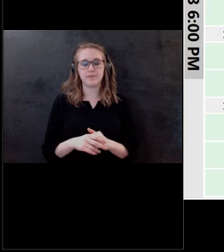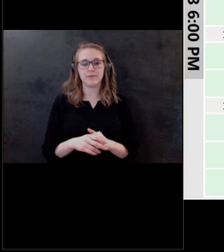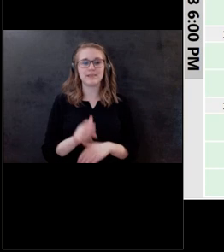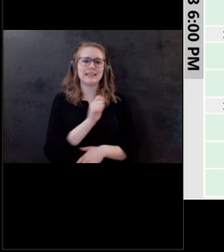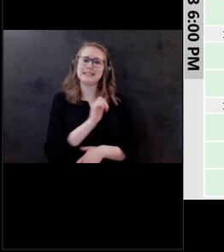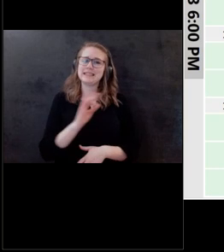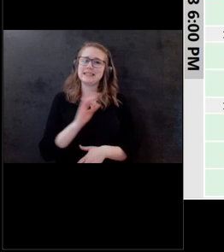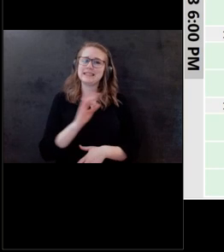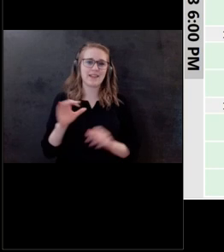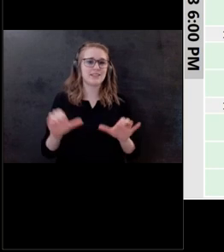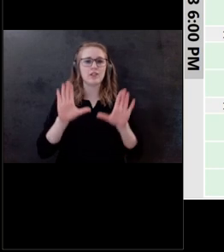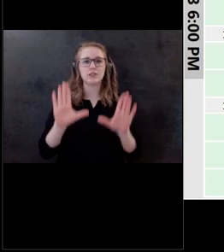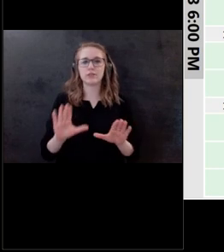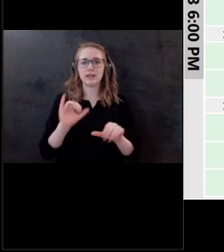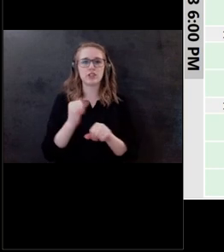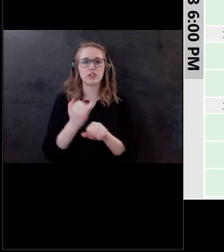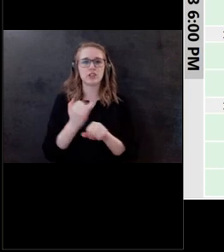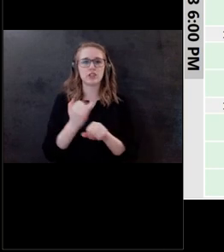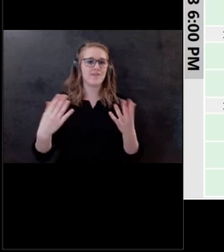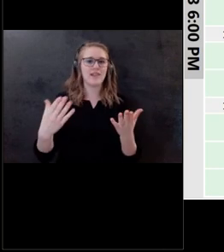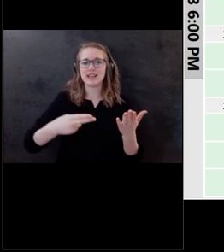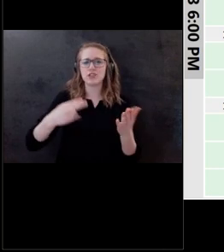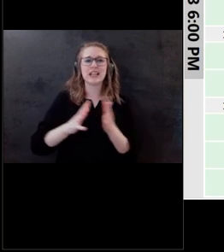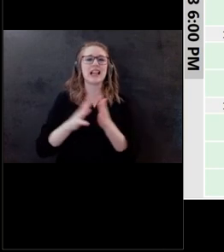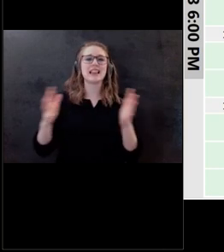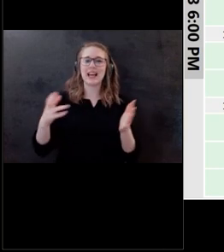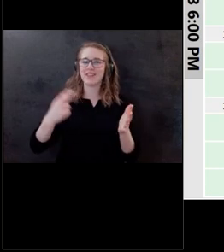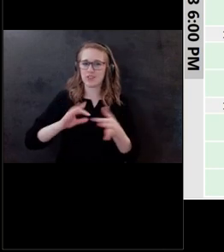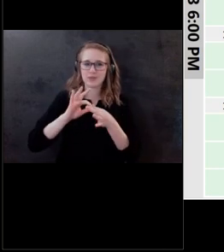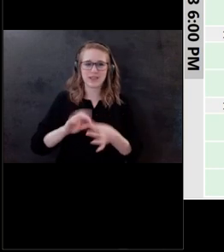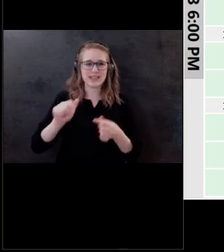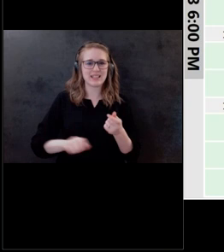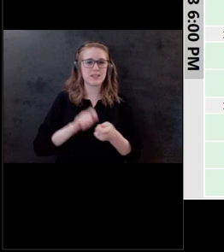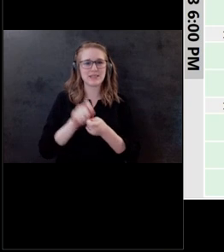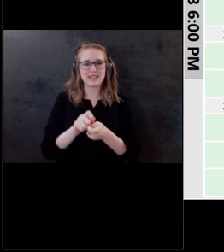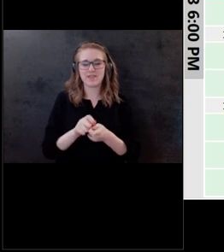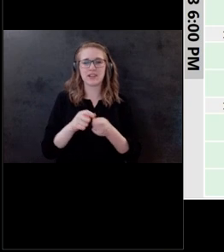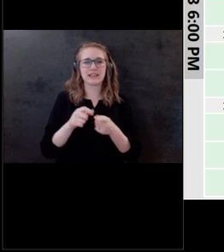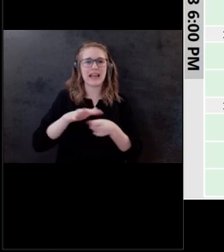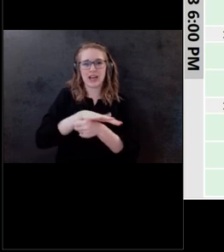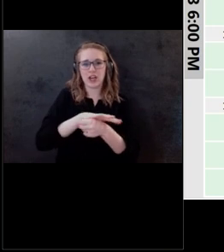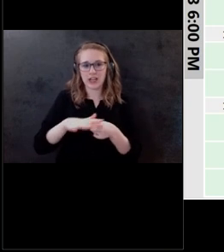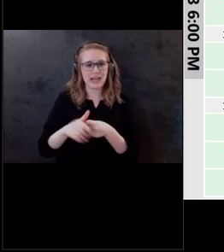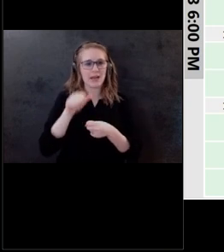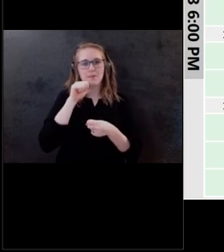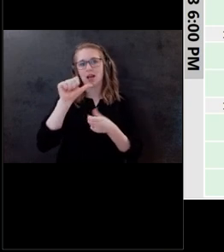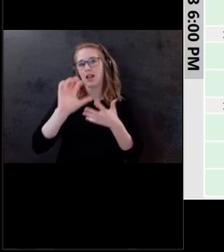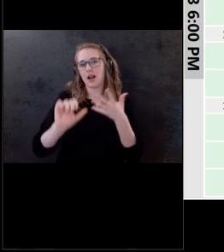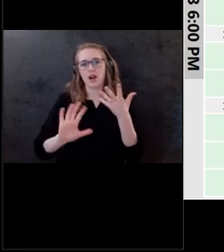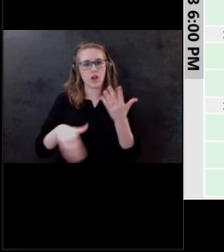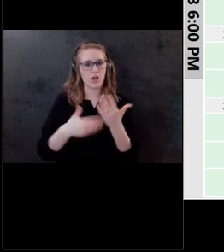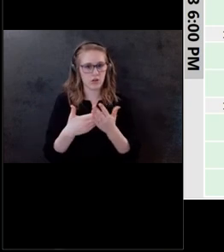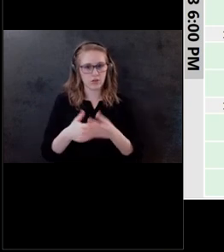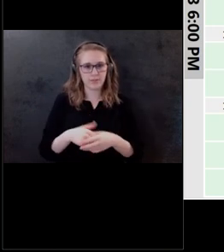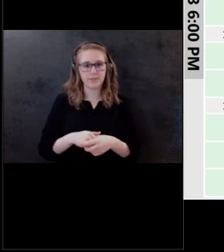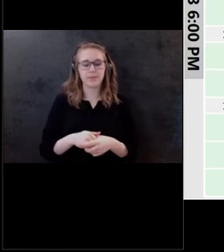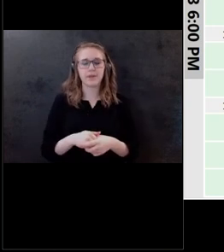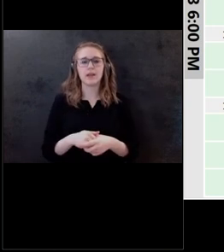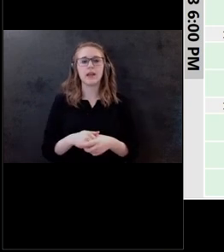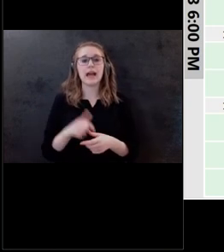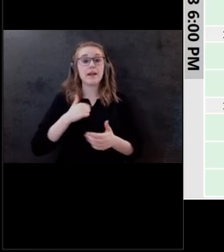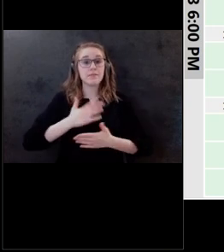of giving you the history. There is a lot of history related to this particular block, and I won't go through that again. But I'm